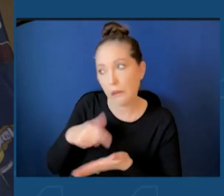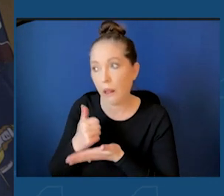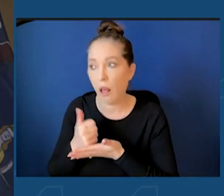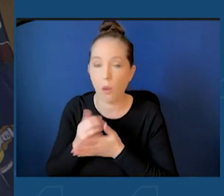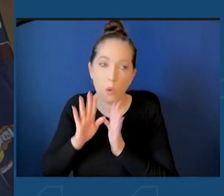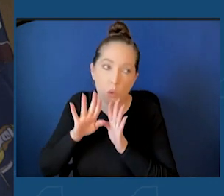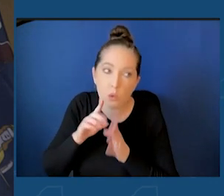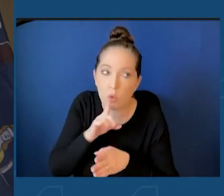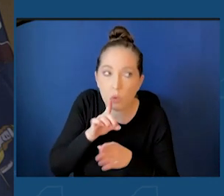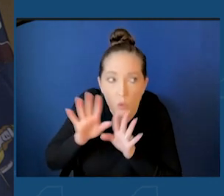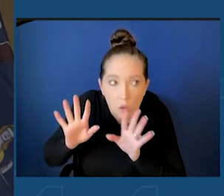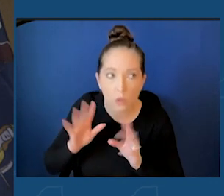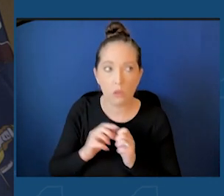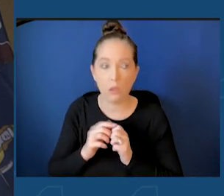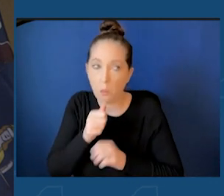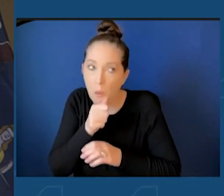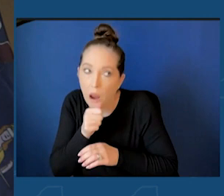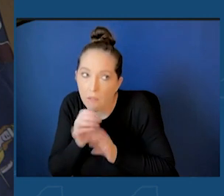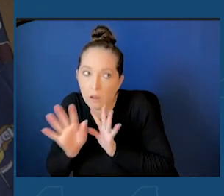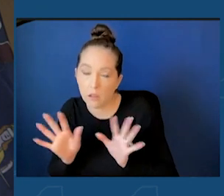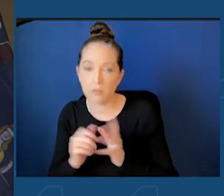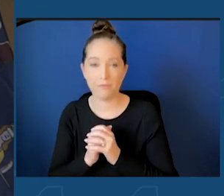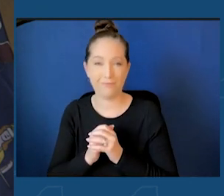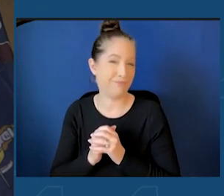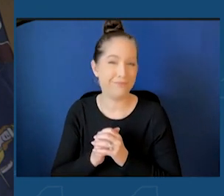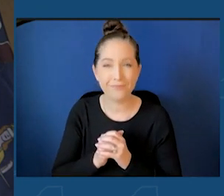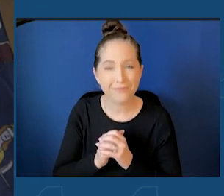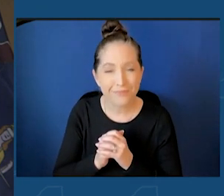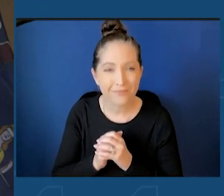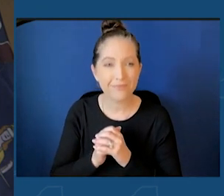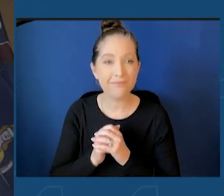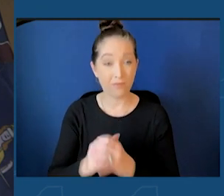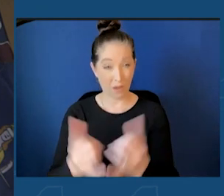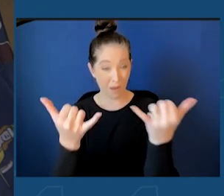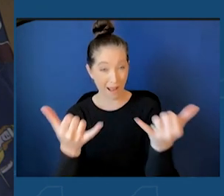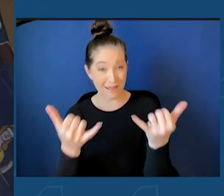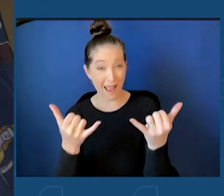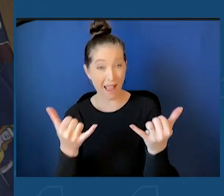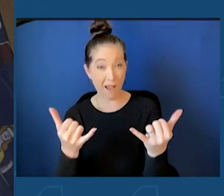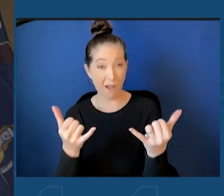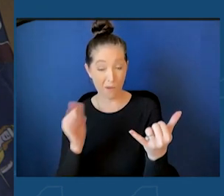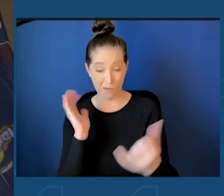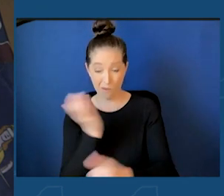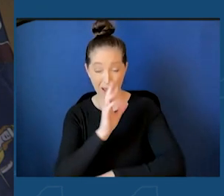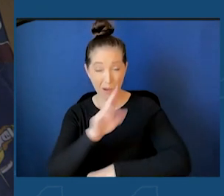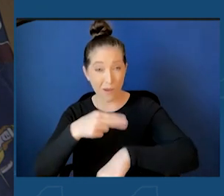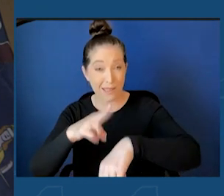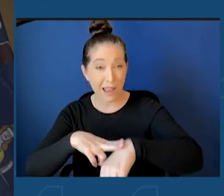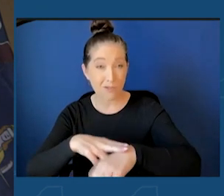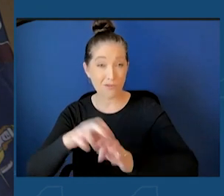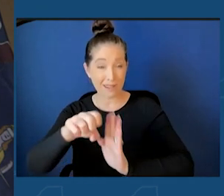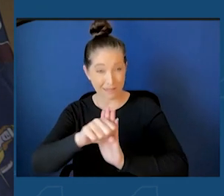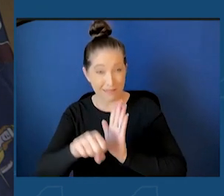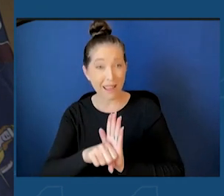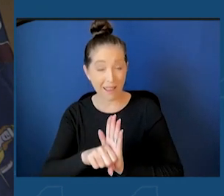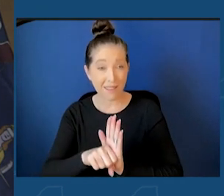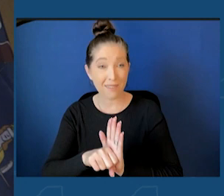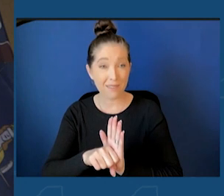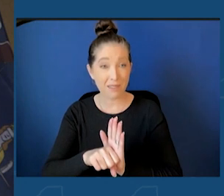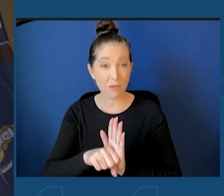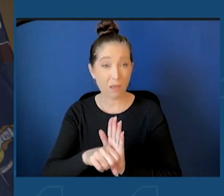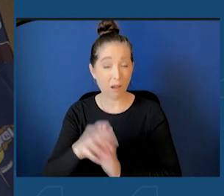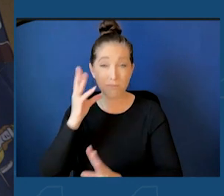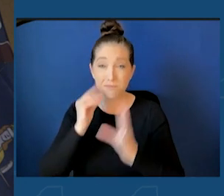a shame associated with it. But right now, our nation and our state are in the middle of a mental health